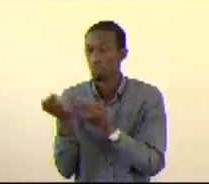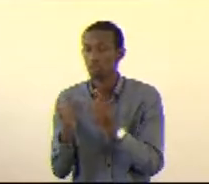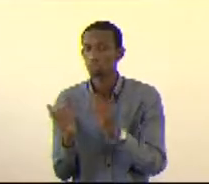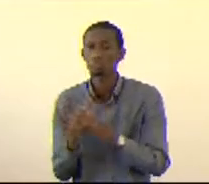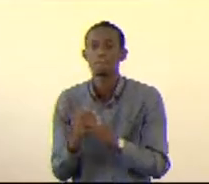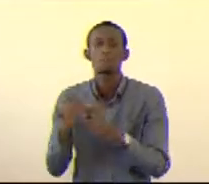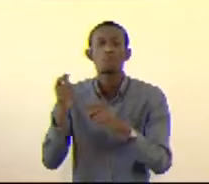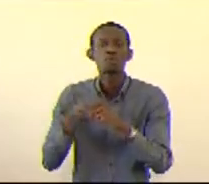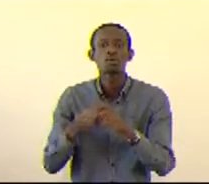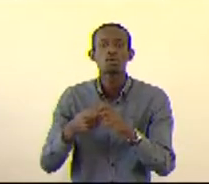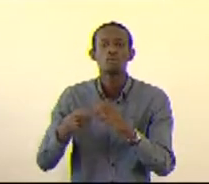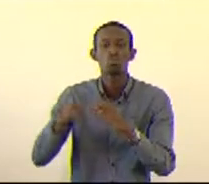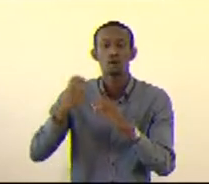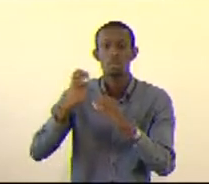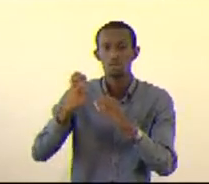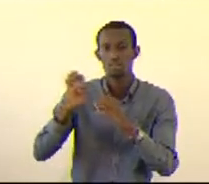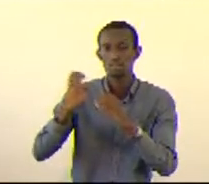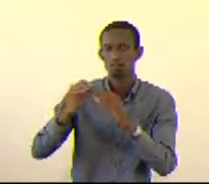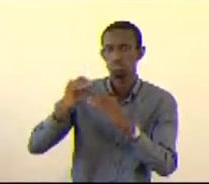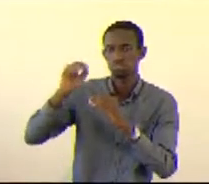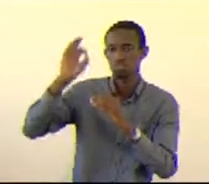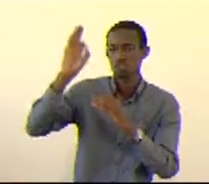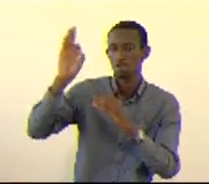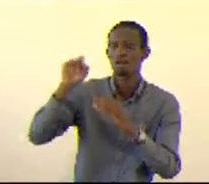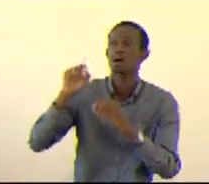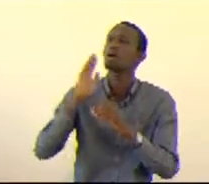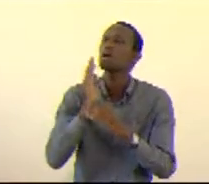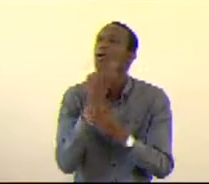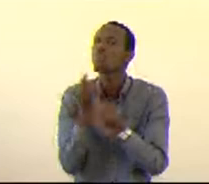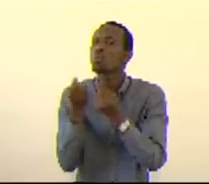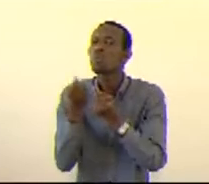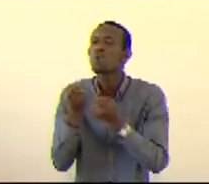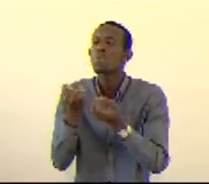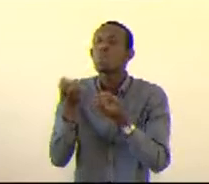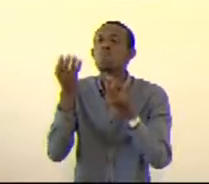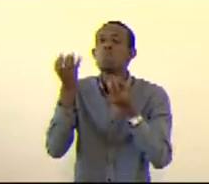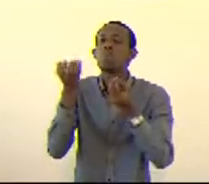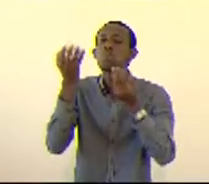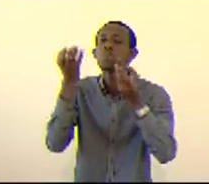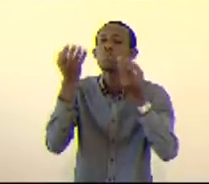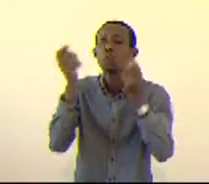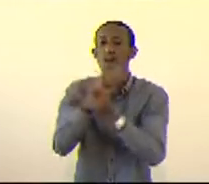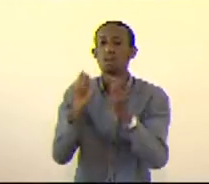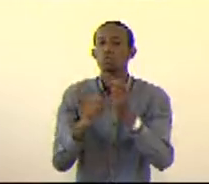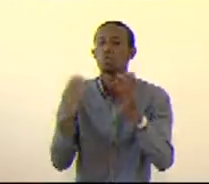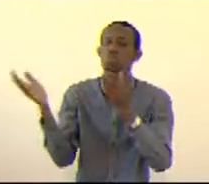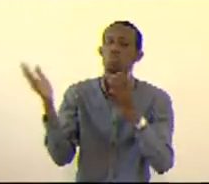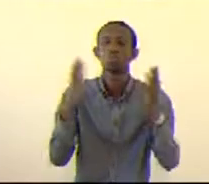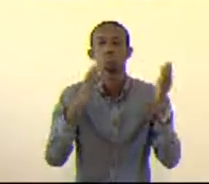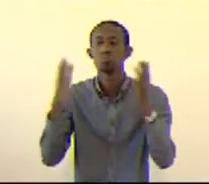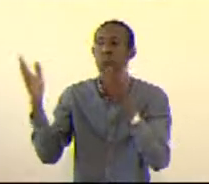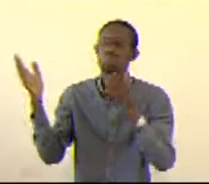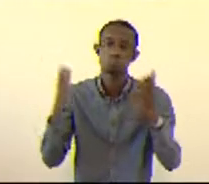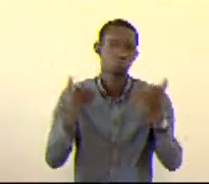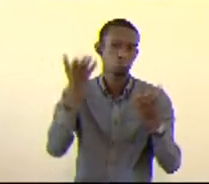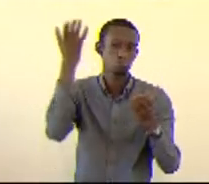vapor form. So that is how the heating curve looks like. So if you know the